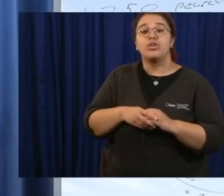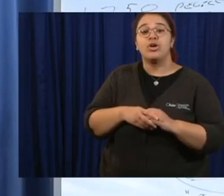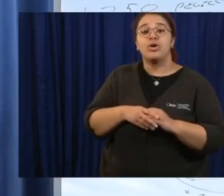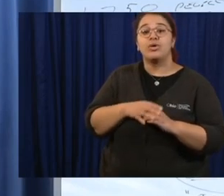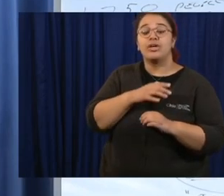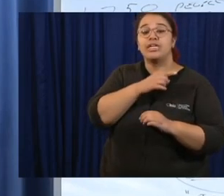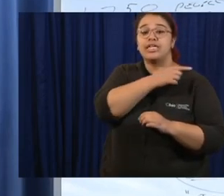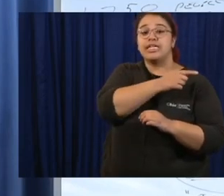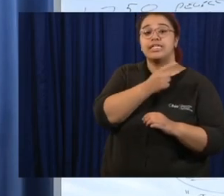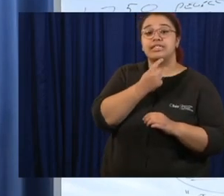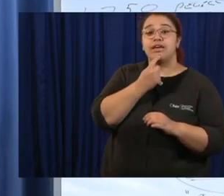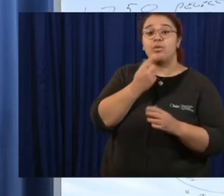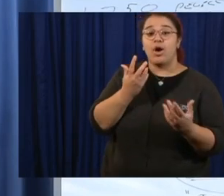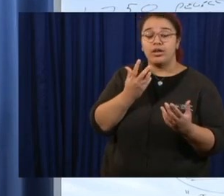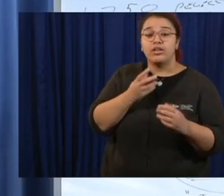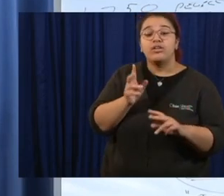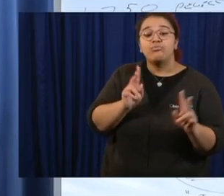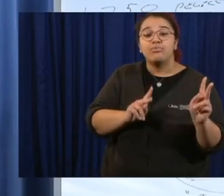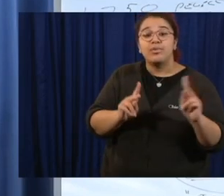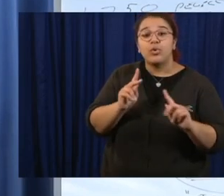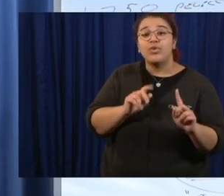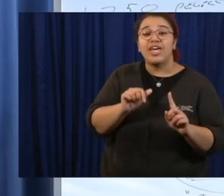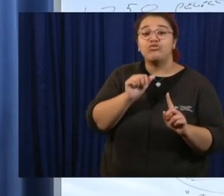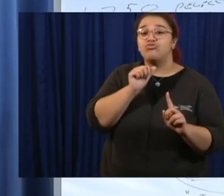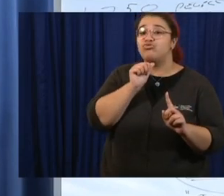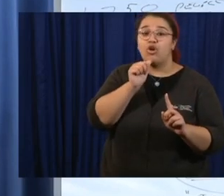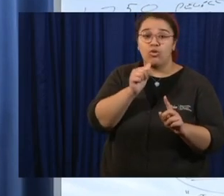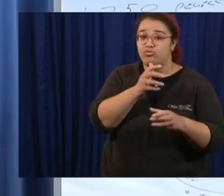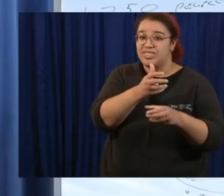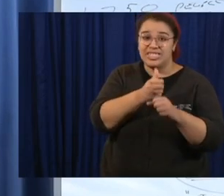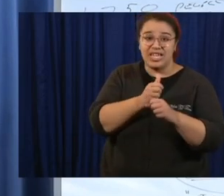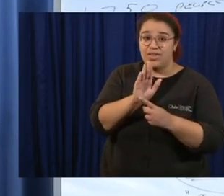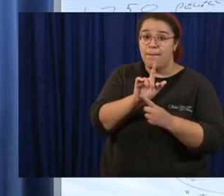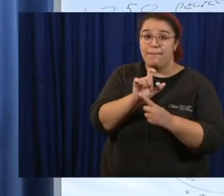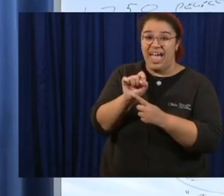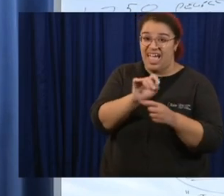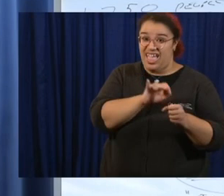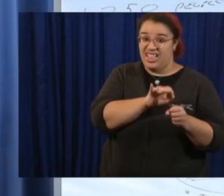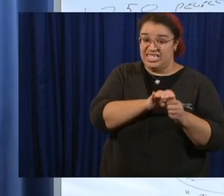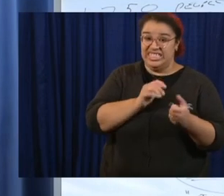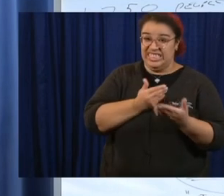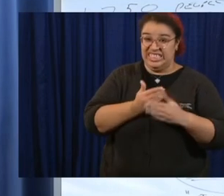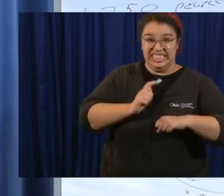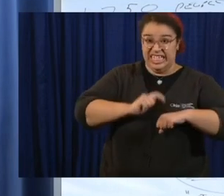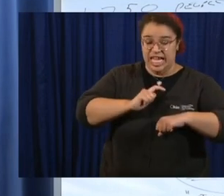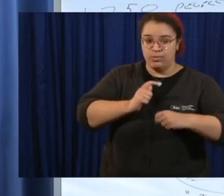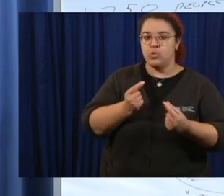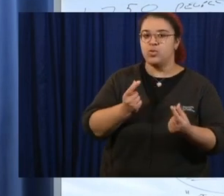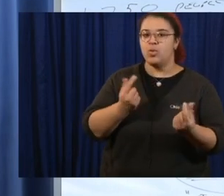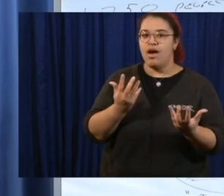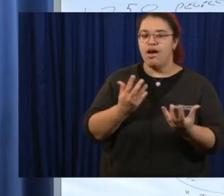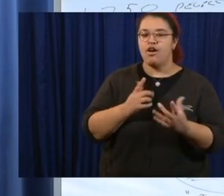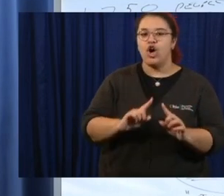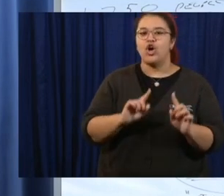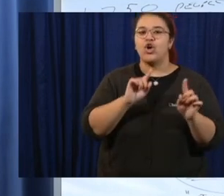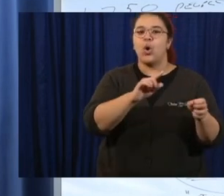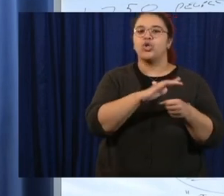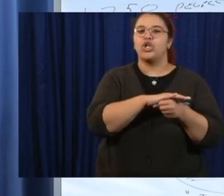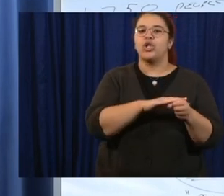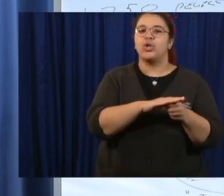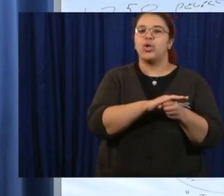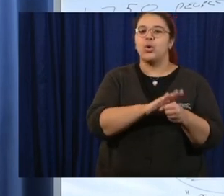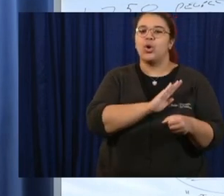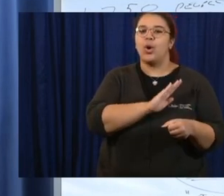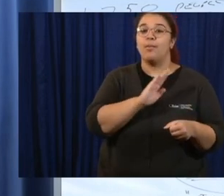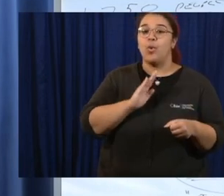time should go vote in person at their Board of Elections. We canceled one primary election due to the pandemic. Now